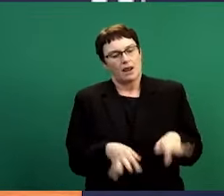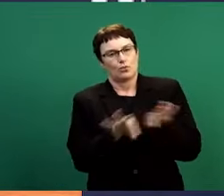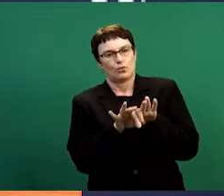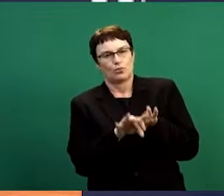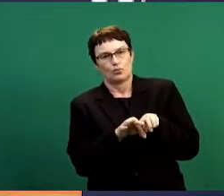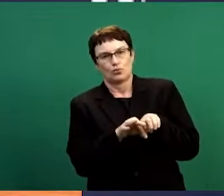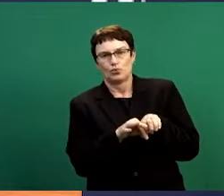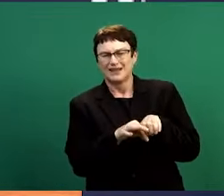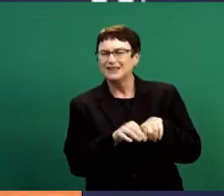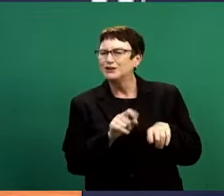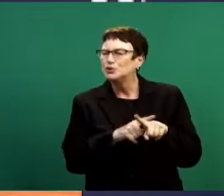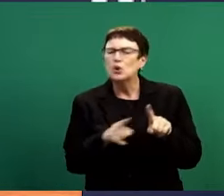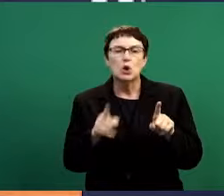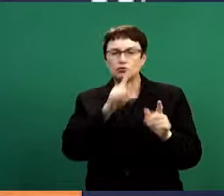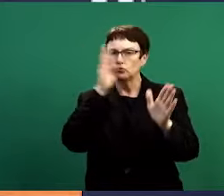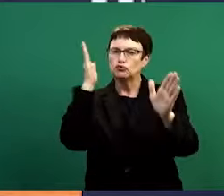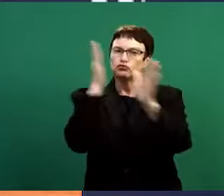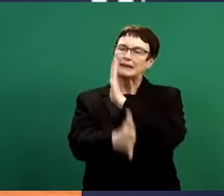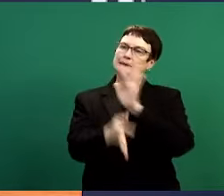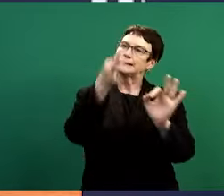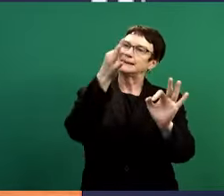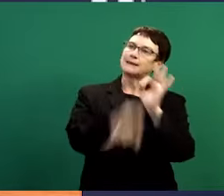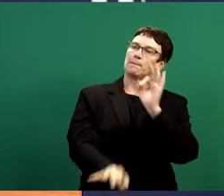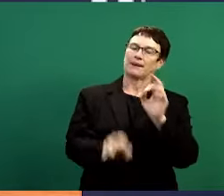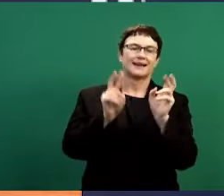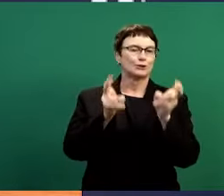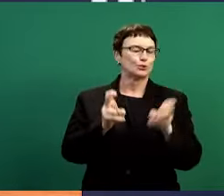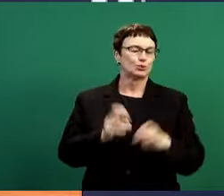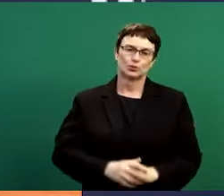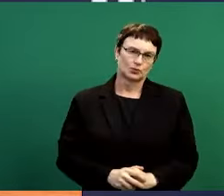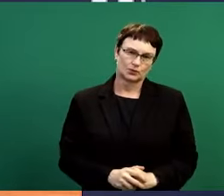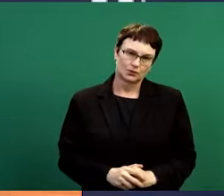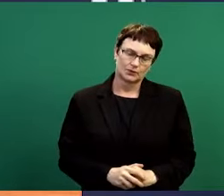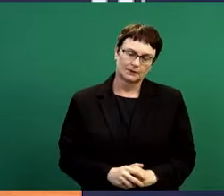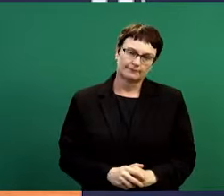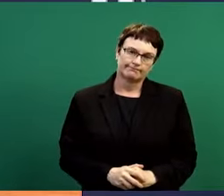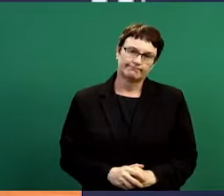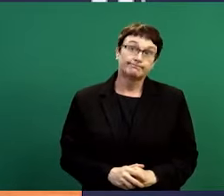straightforward, simple matter. And